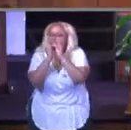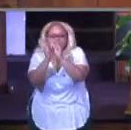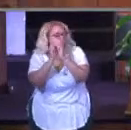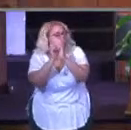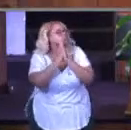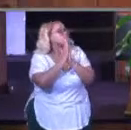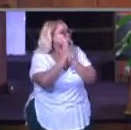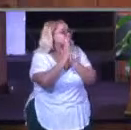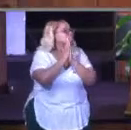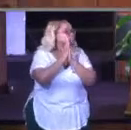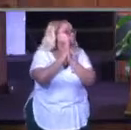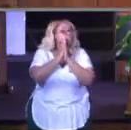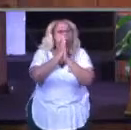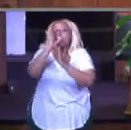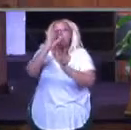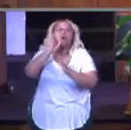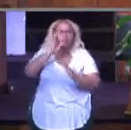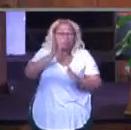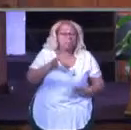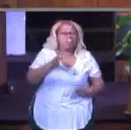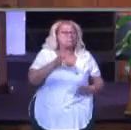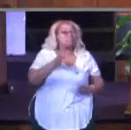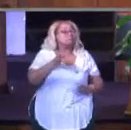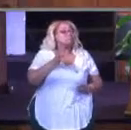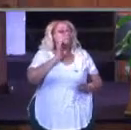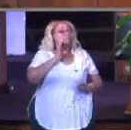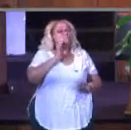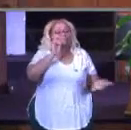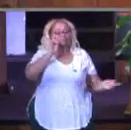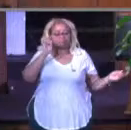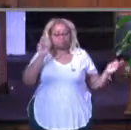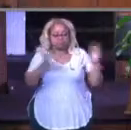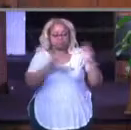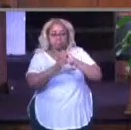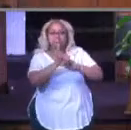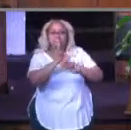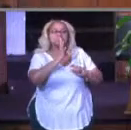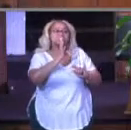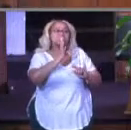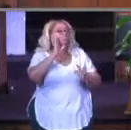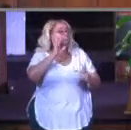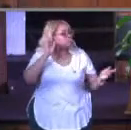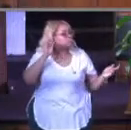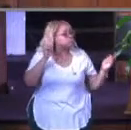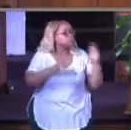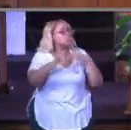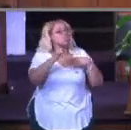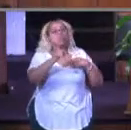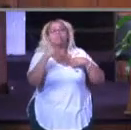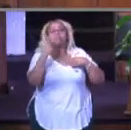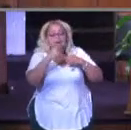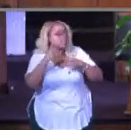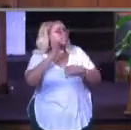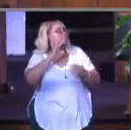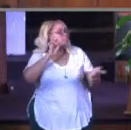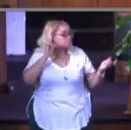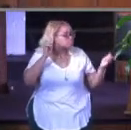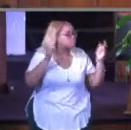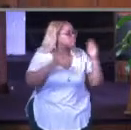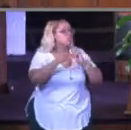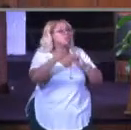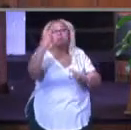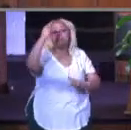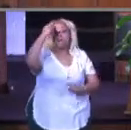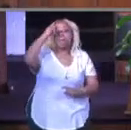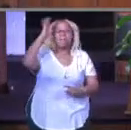You keep praying. And God will transform your speech. He'll transform your tongue. He'll transform